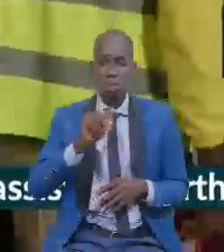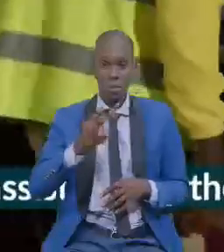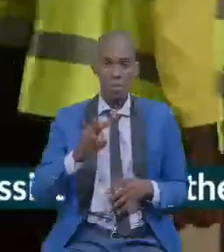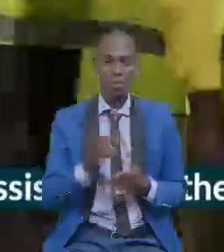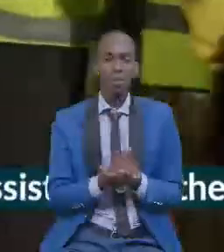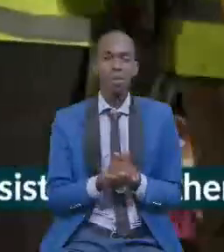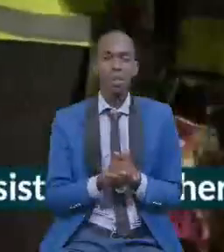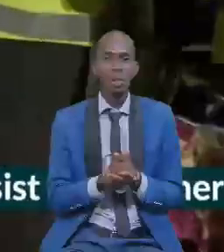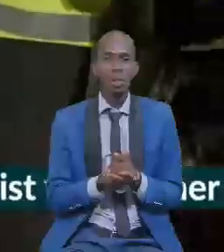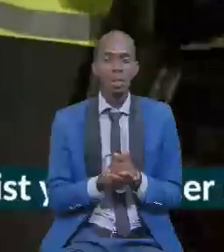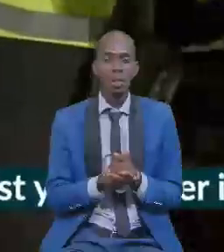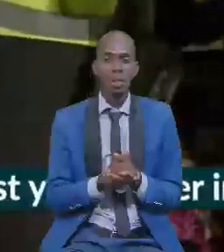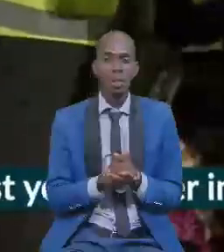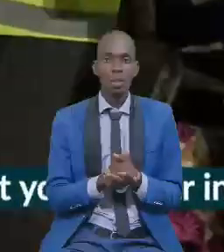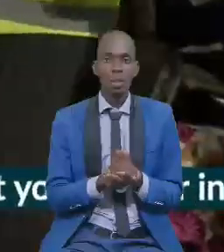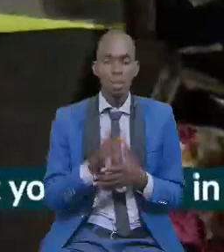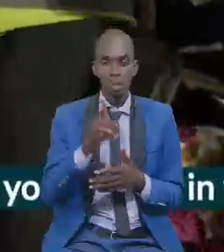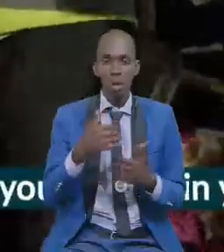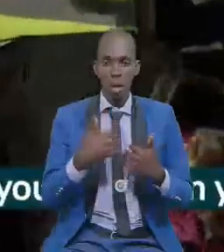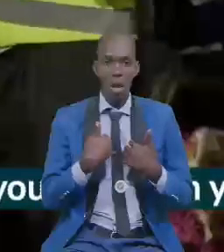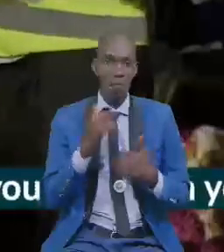and you are on phone,